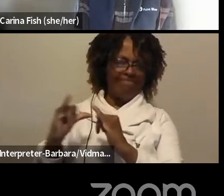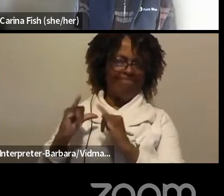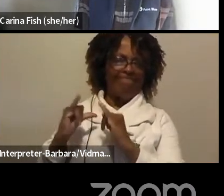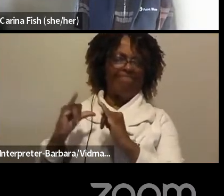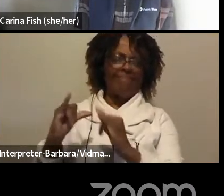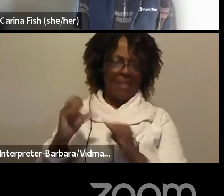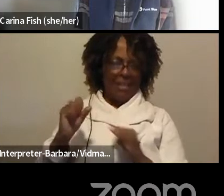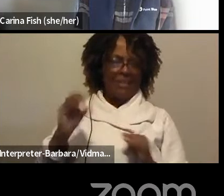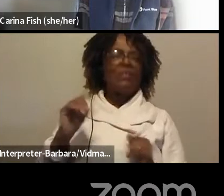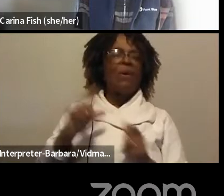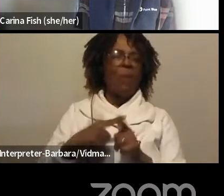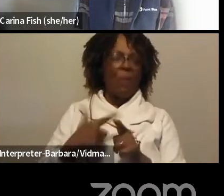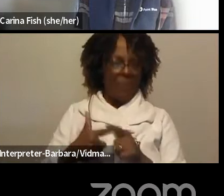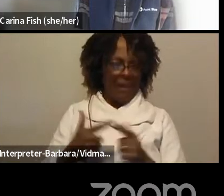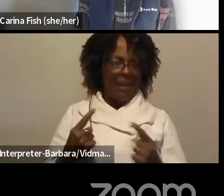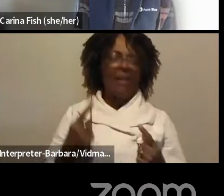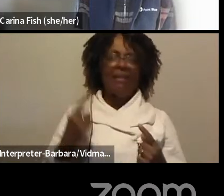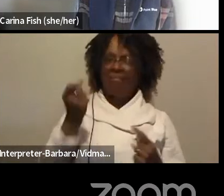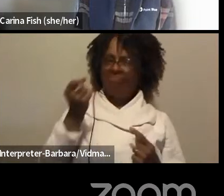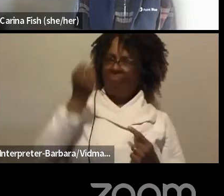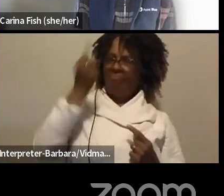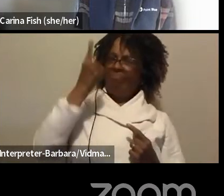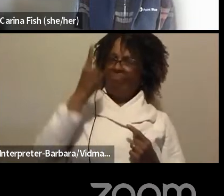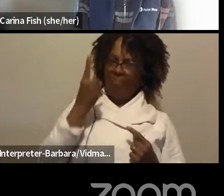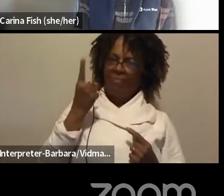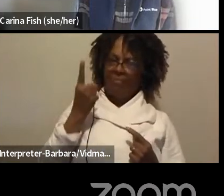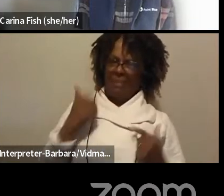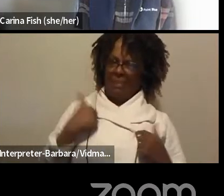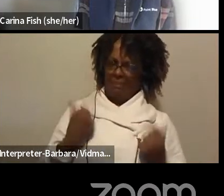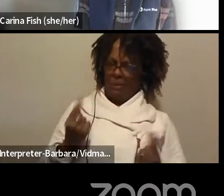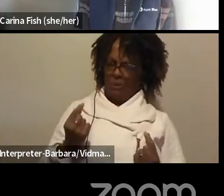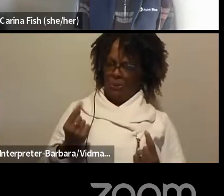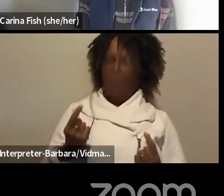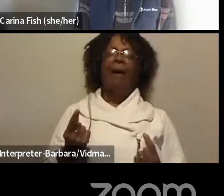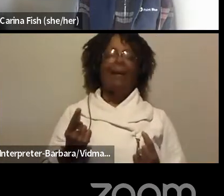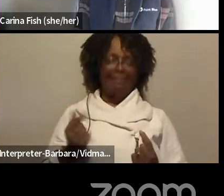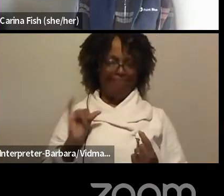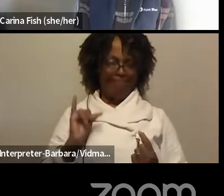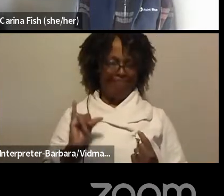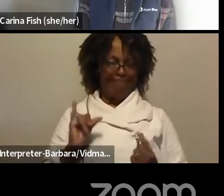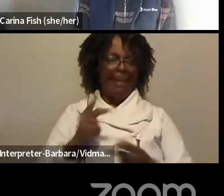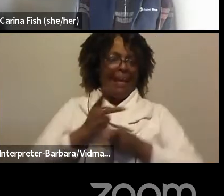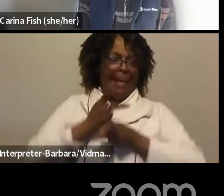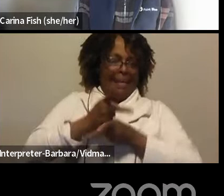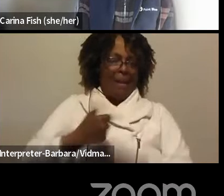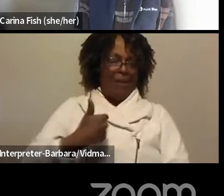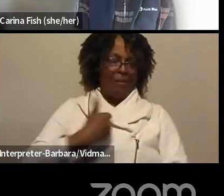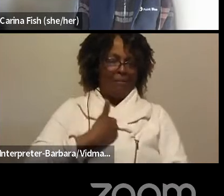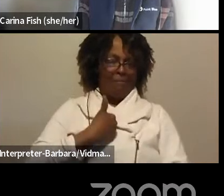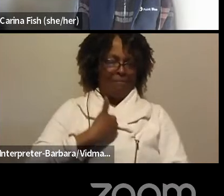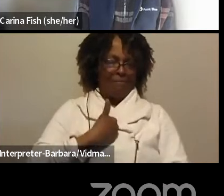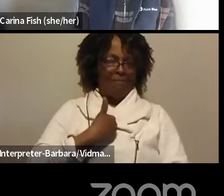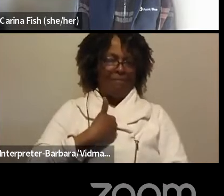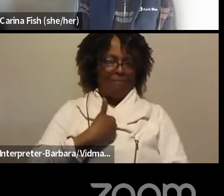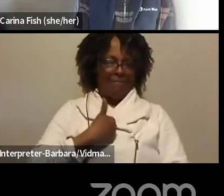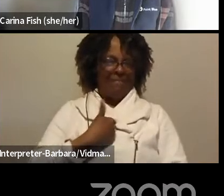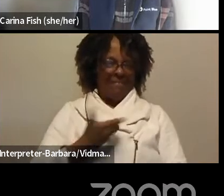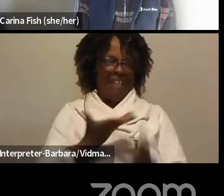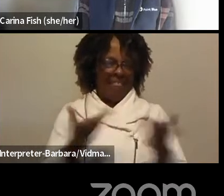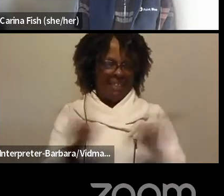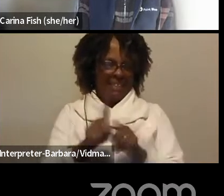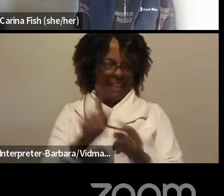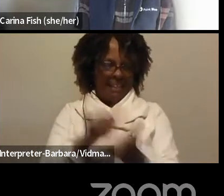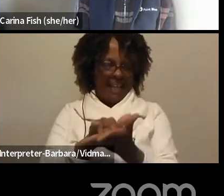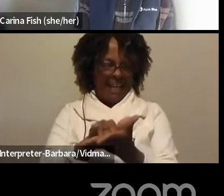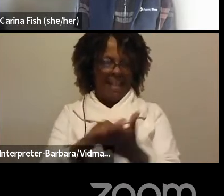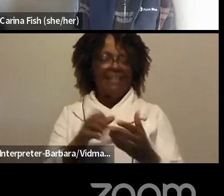need to do in terms of like taking care of myself and when to voice concerns and that nature. So that's how I kind